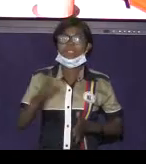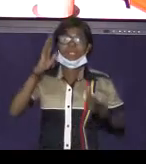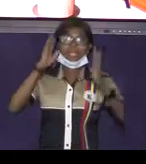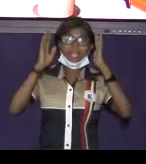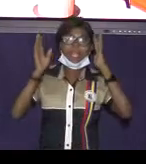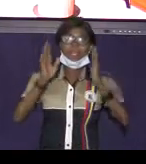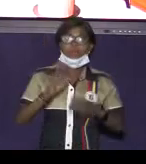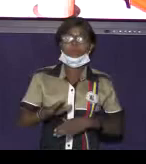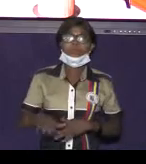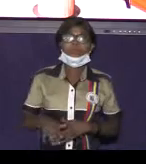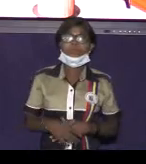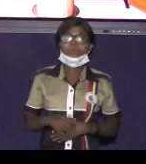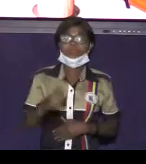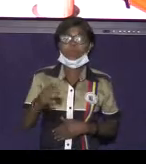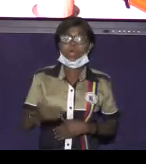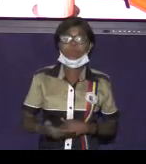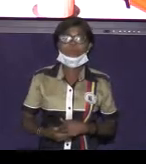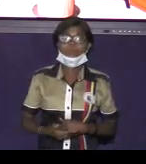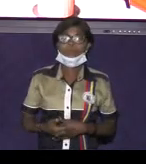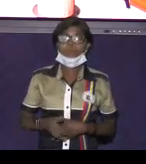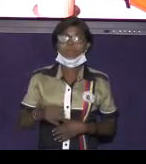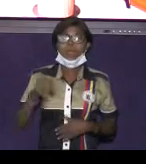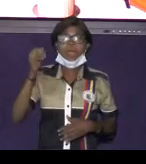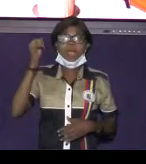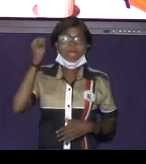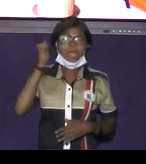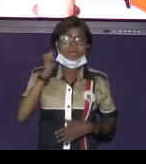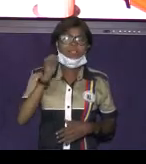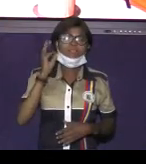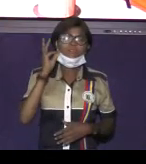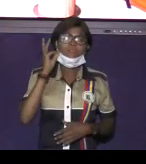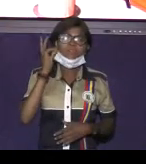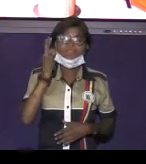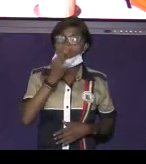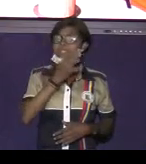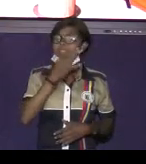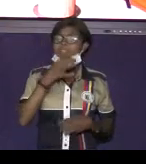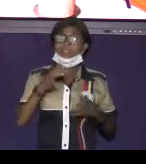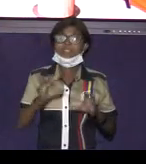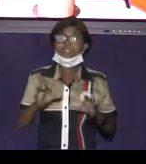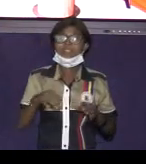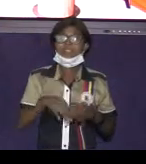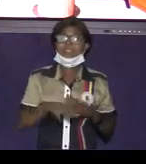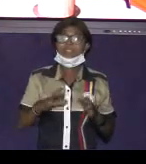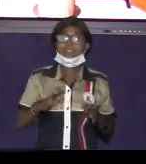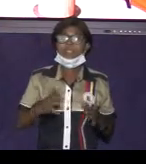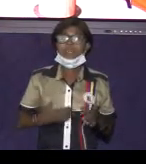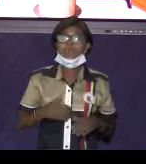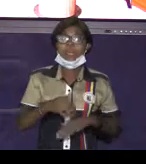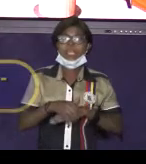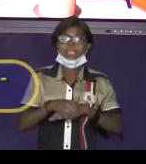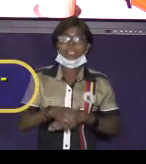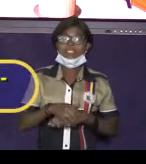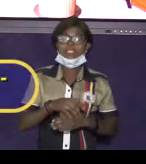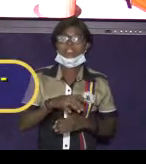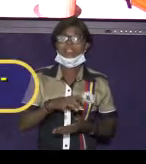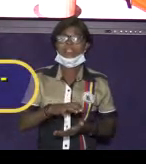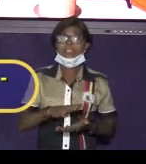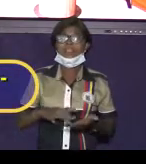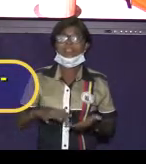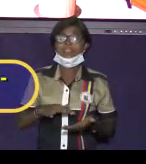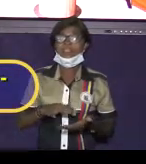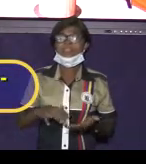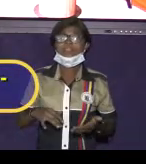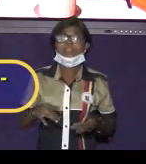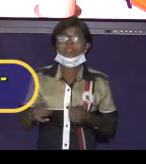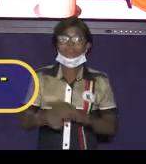Hello, pupils. You're welcome to Auntie Fumi's class. And in our English Studies lesson today, we'll be